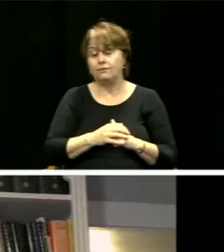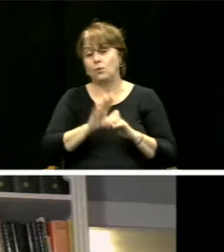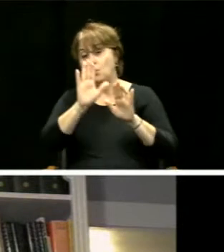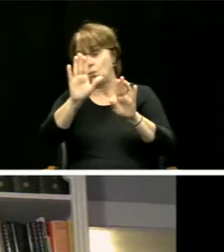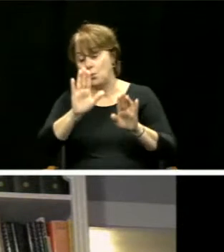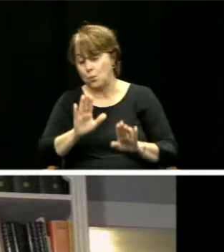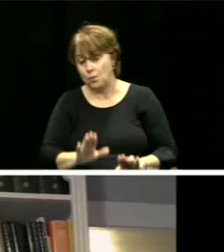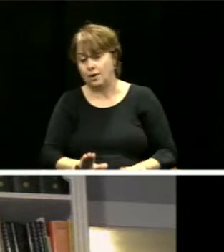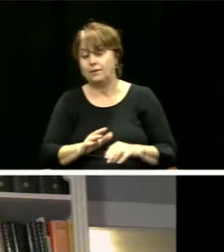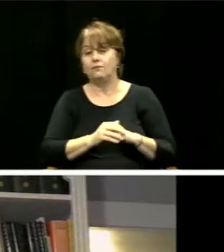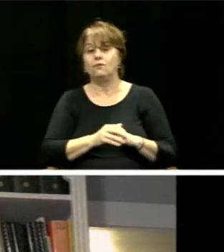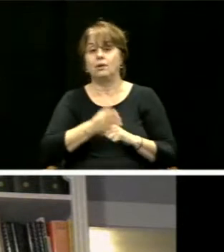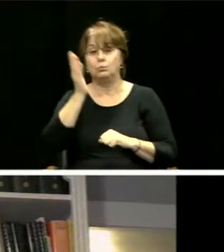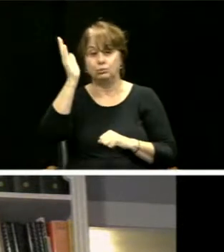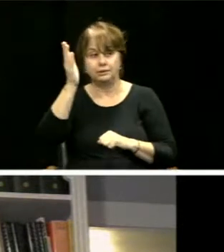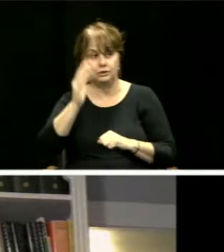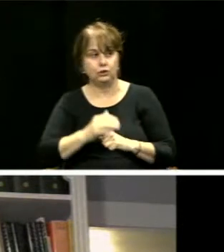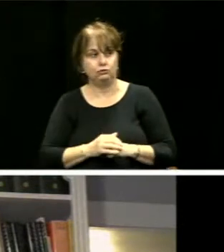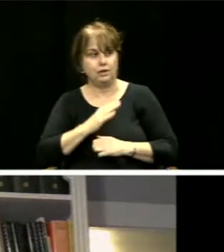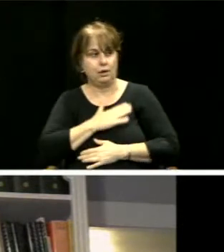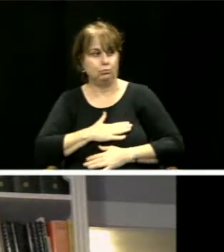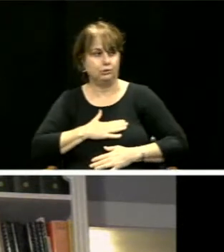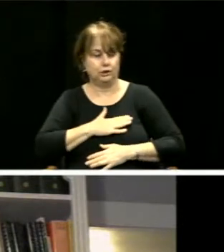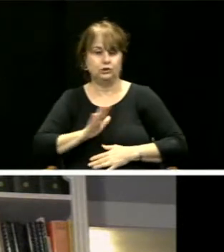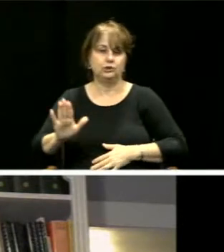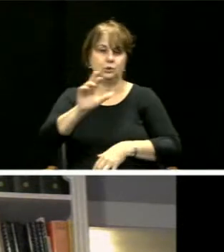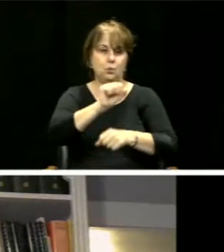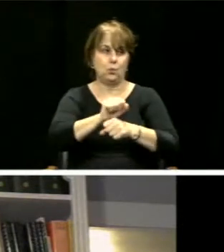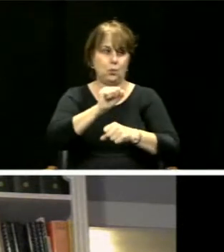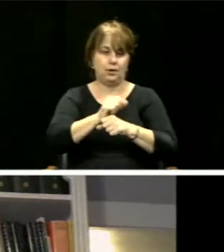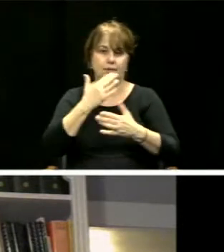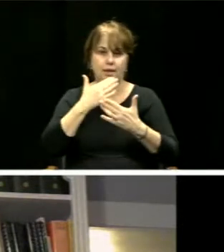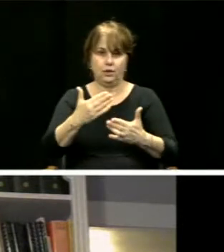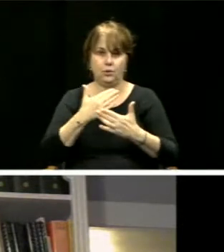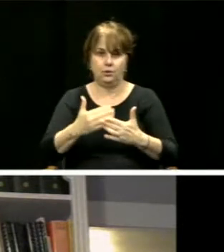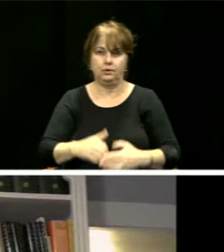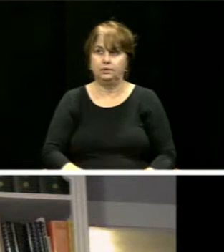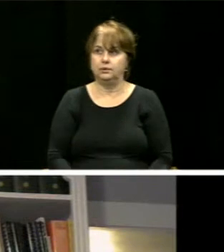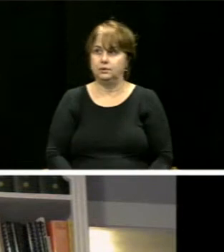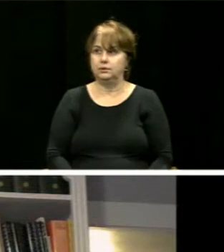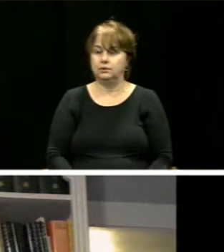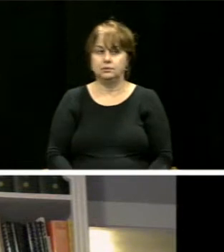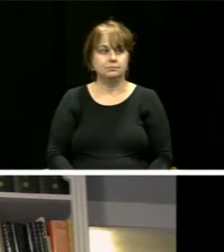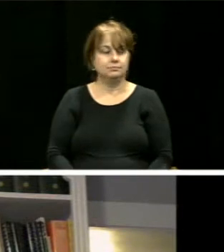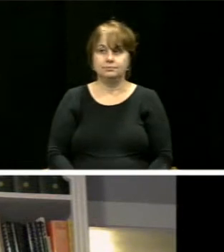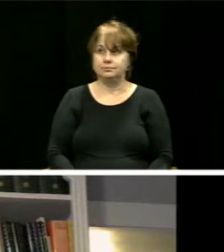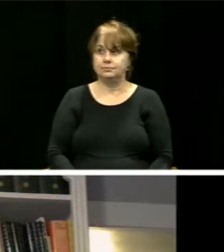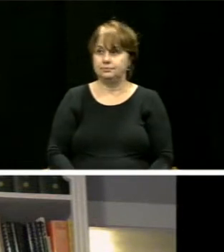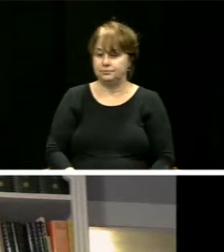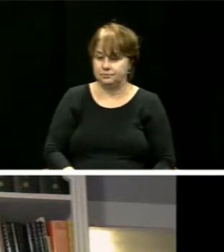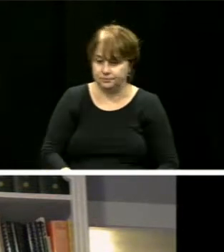wonderful input, and I appreciate the work that you've done. Thanks. Thank you.